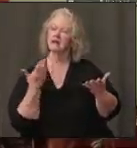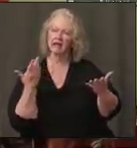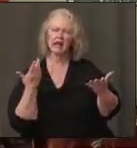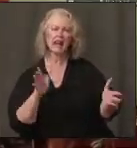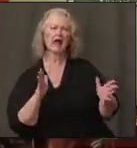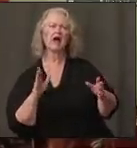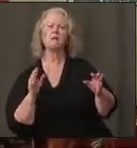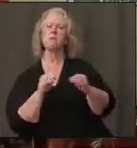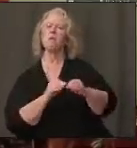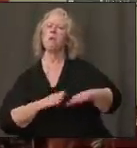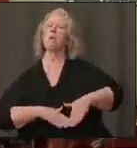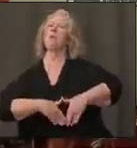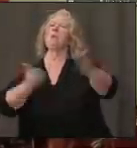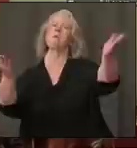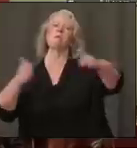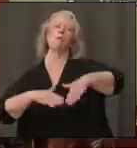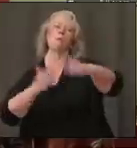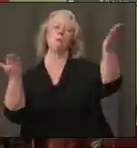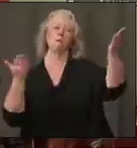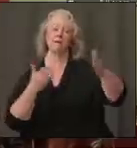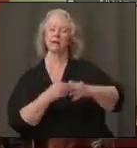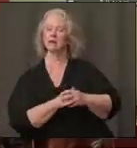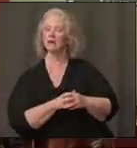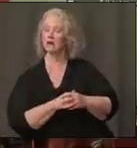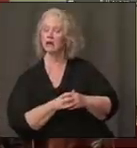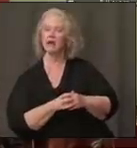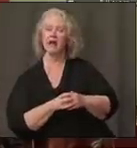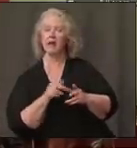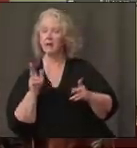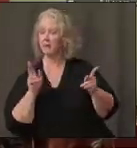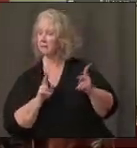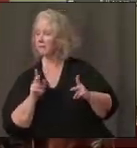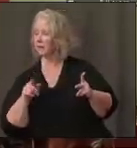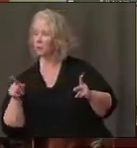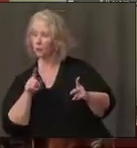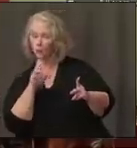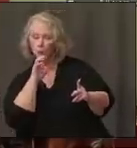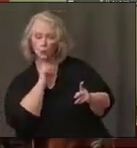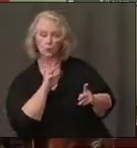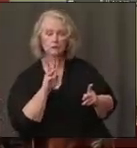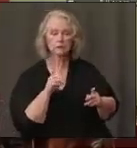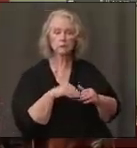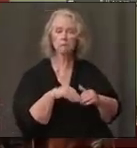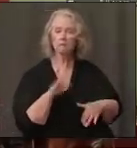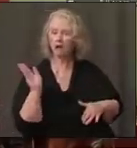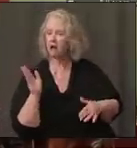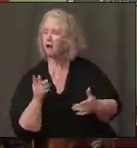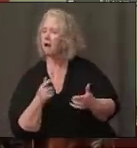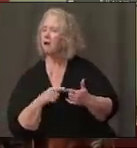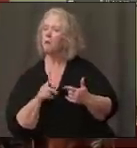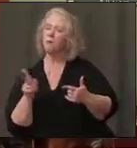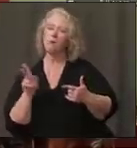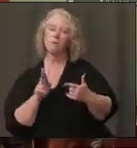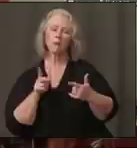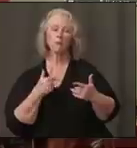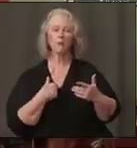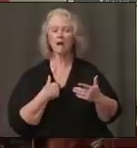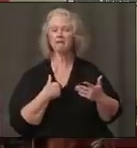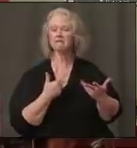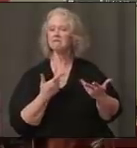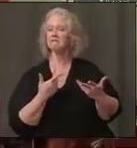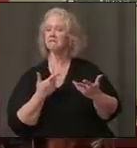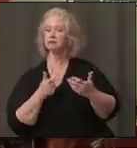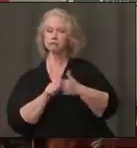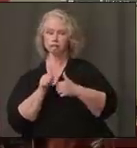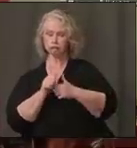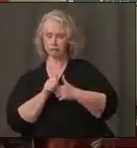reopen and put the burden on people who are in their 60s and older or have comorbidities, to basically